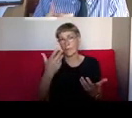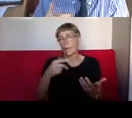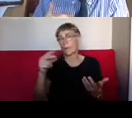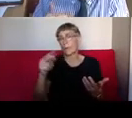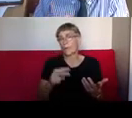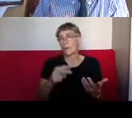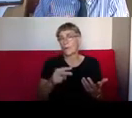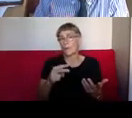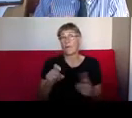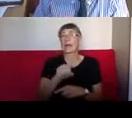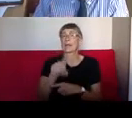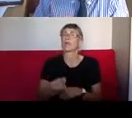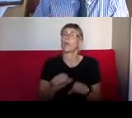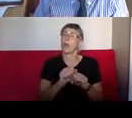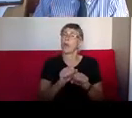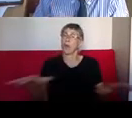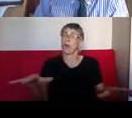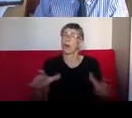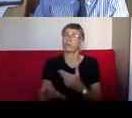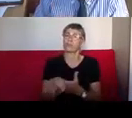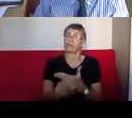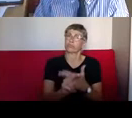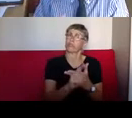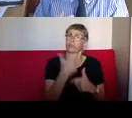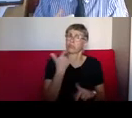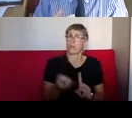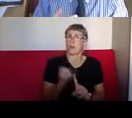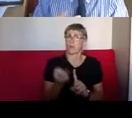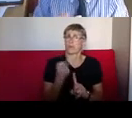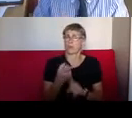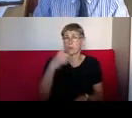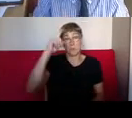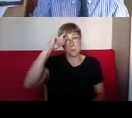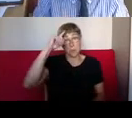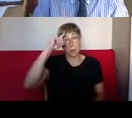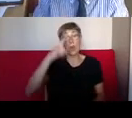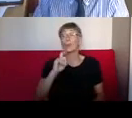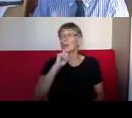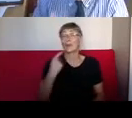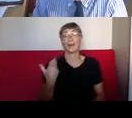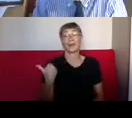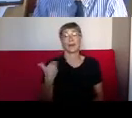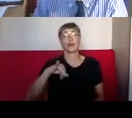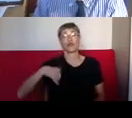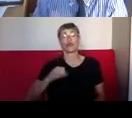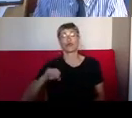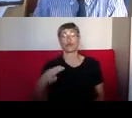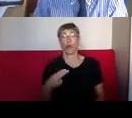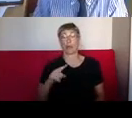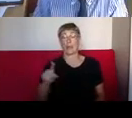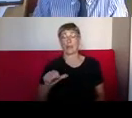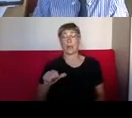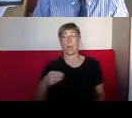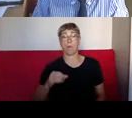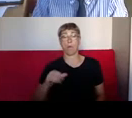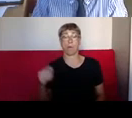said, involve several more stakeholders to go exactly to the ground, as we said with Desk